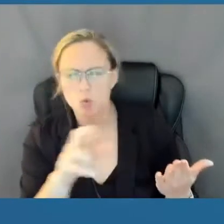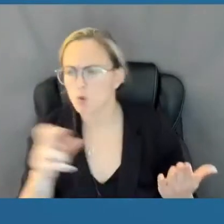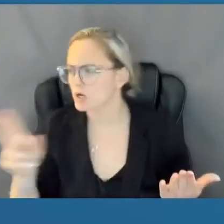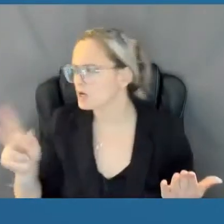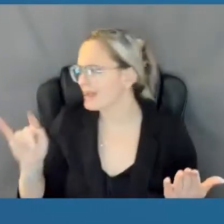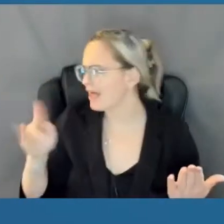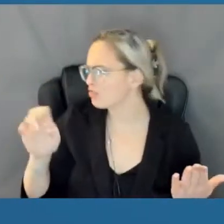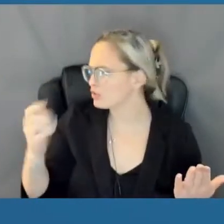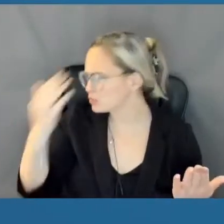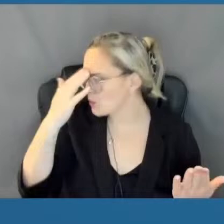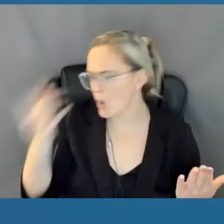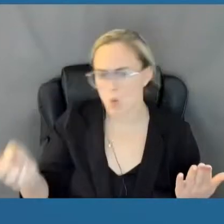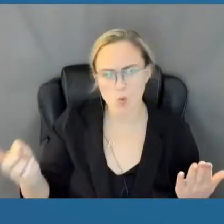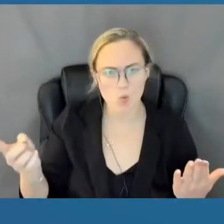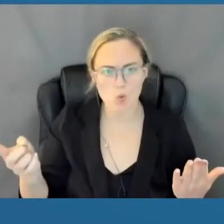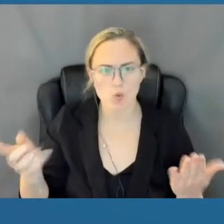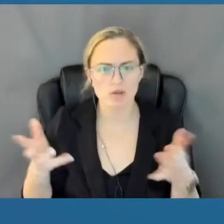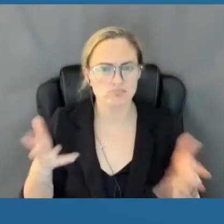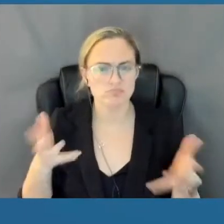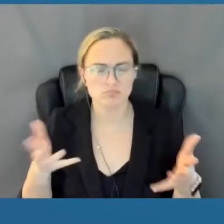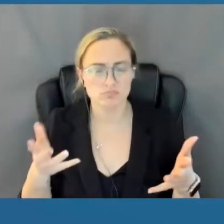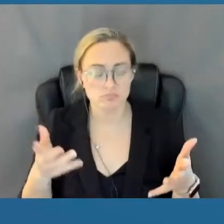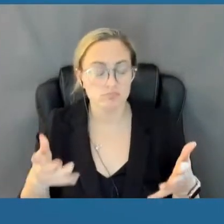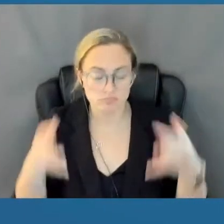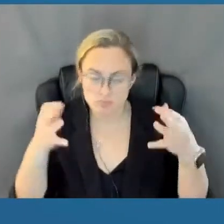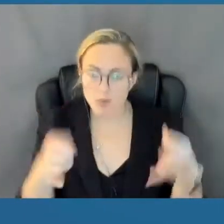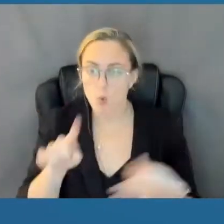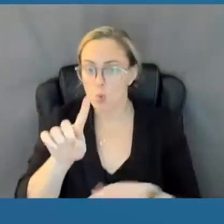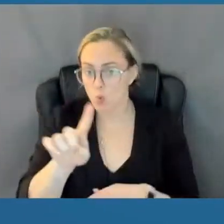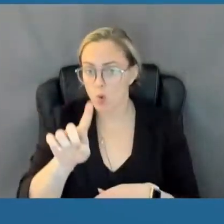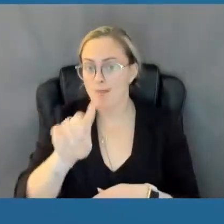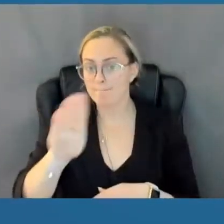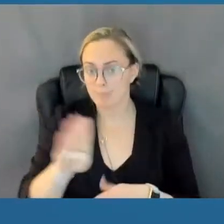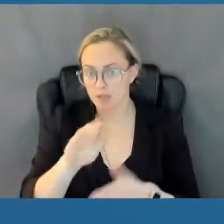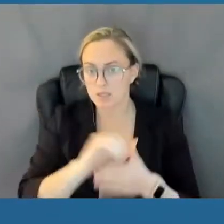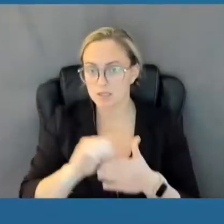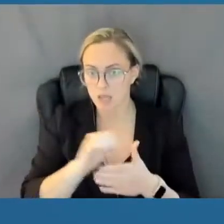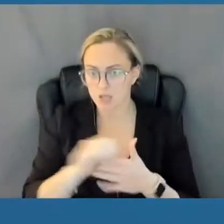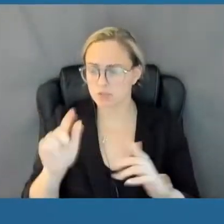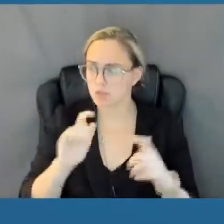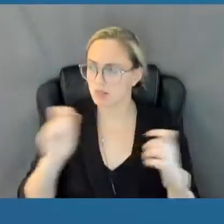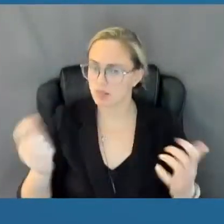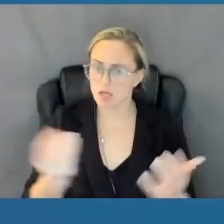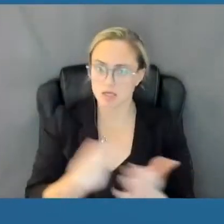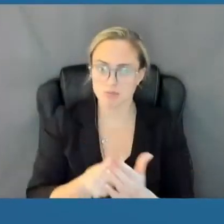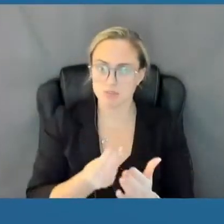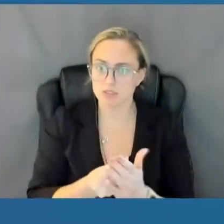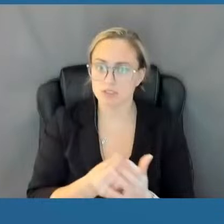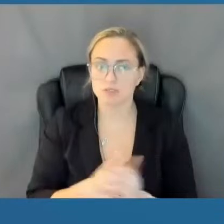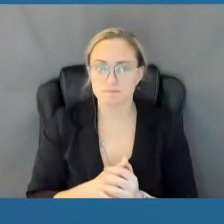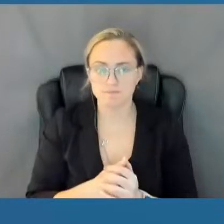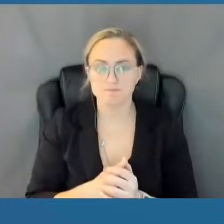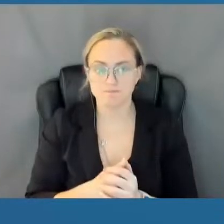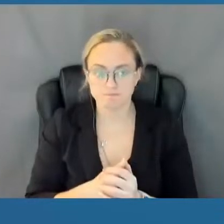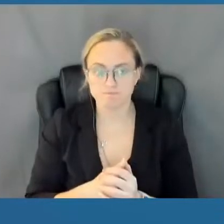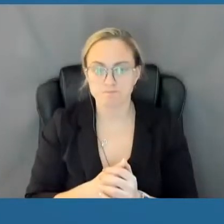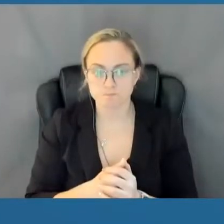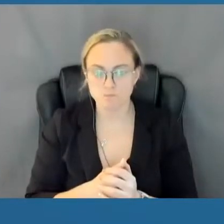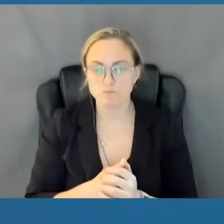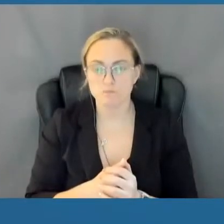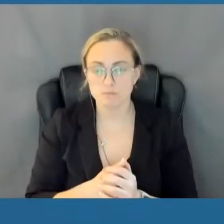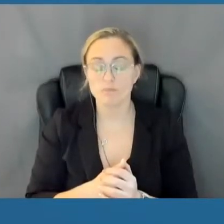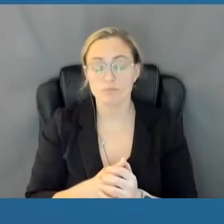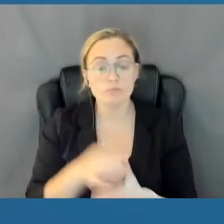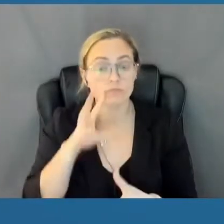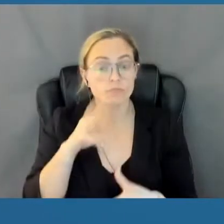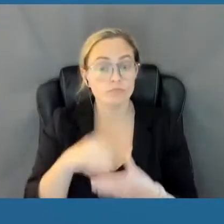knows. So certainly the $1 billion, which is an enormous amount of money, is part